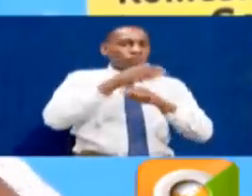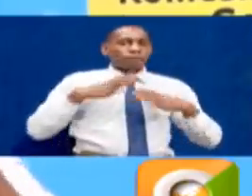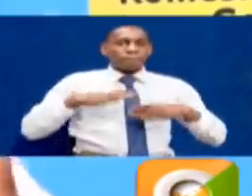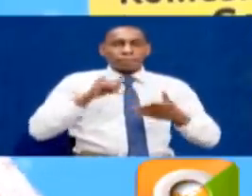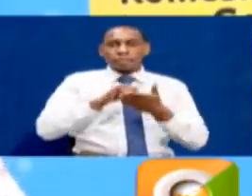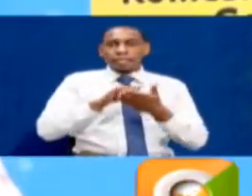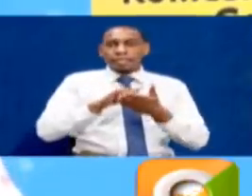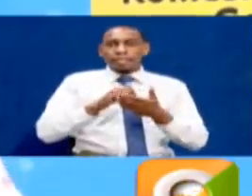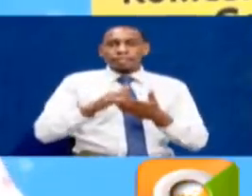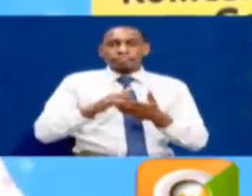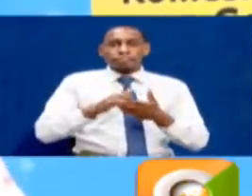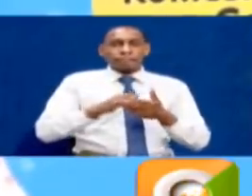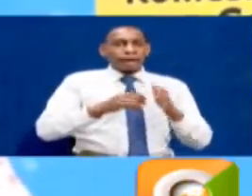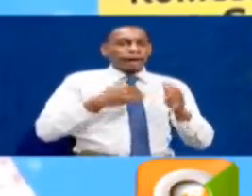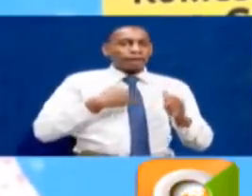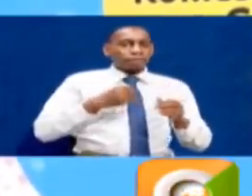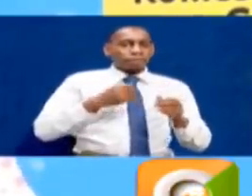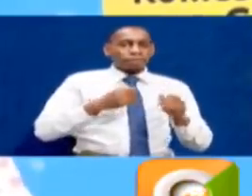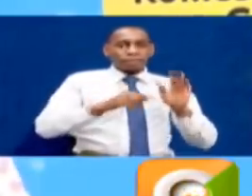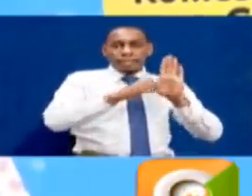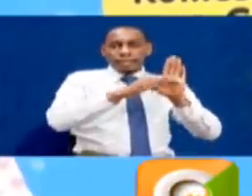people